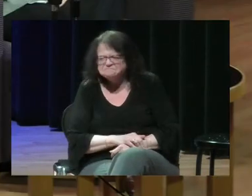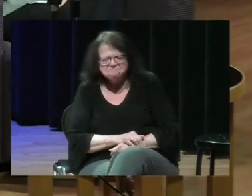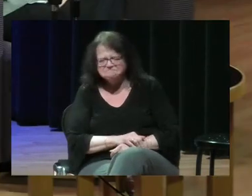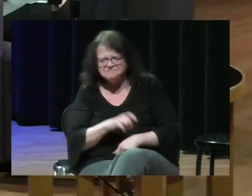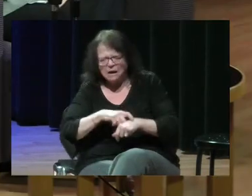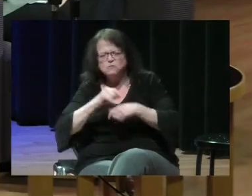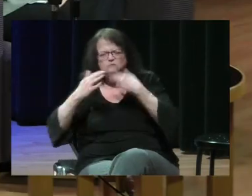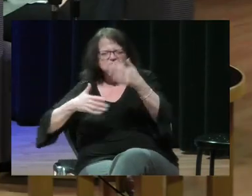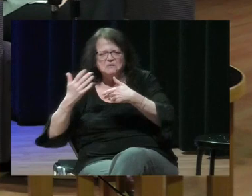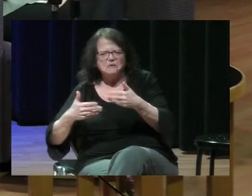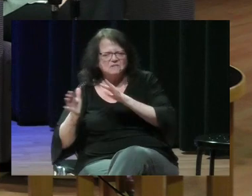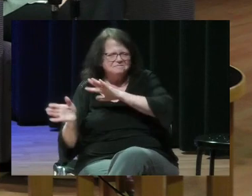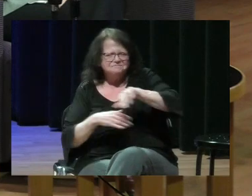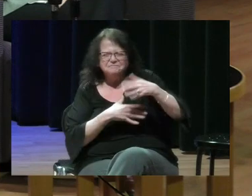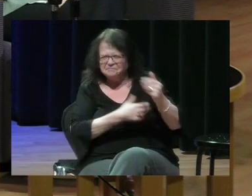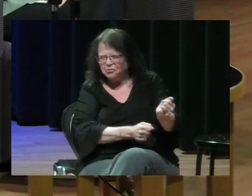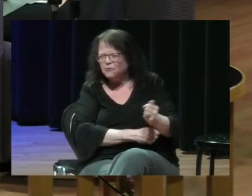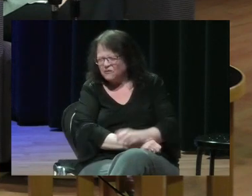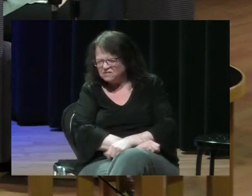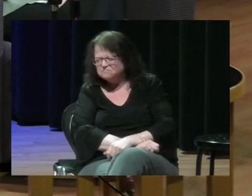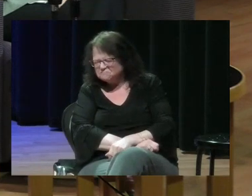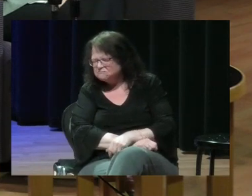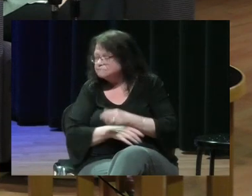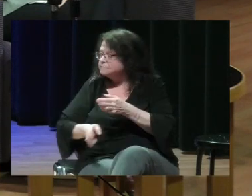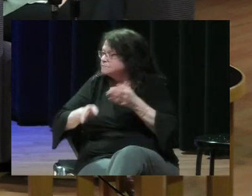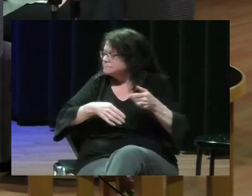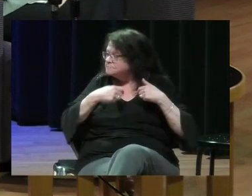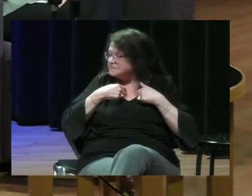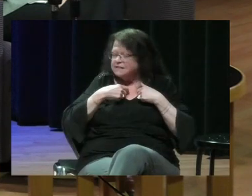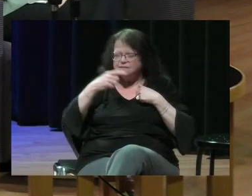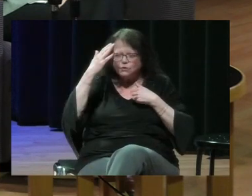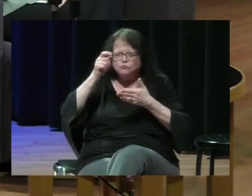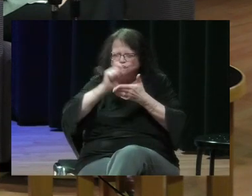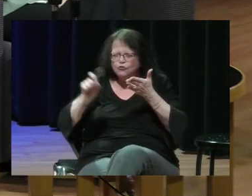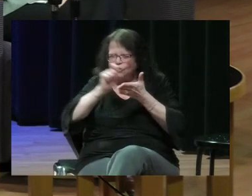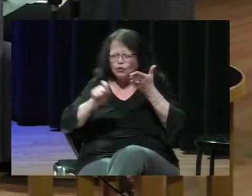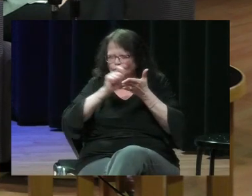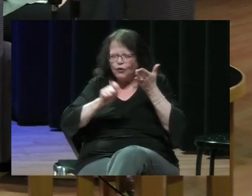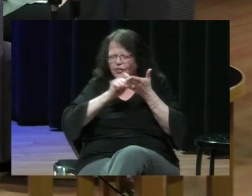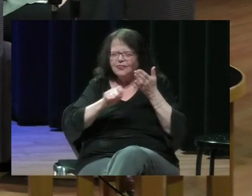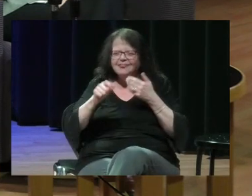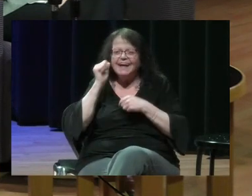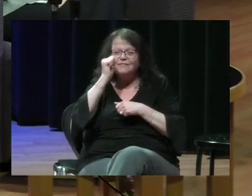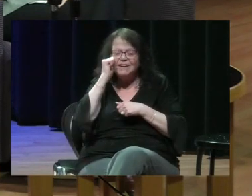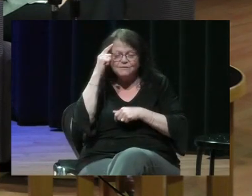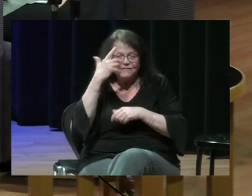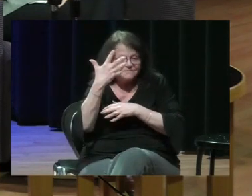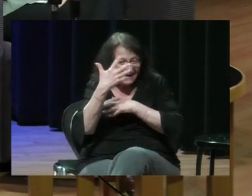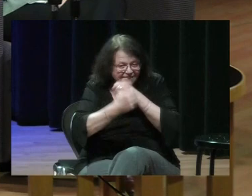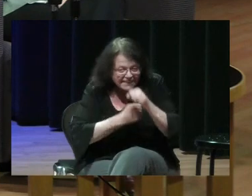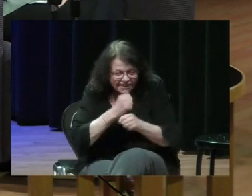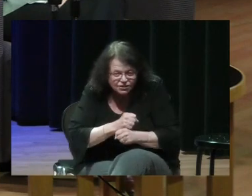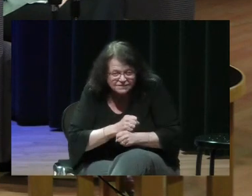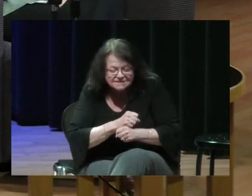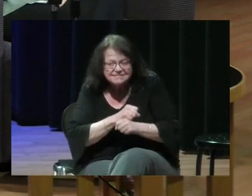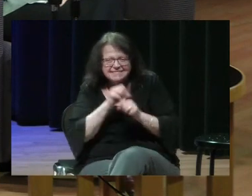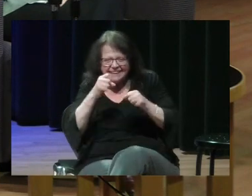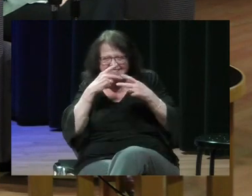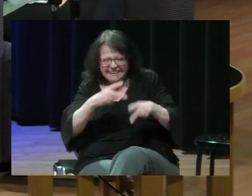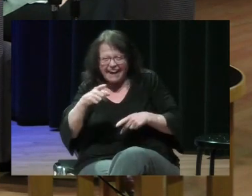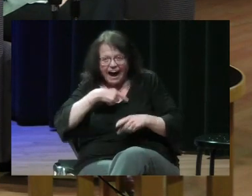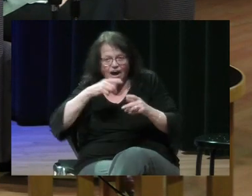this journal where you answer the same question every day for 5 years, so you can like see your answers. And the best thing is I